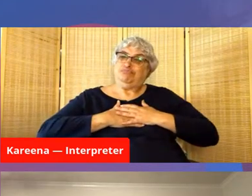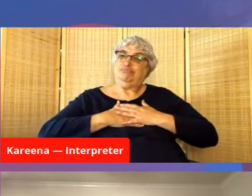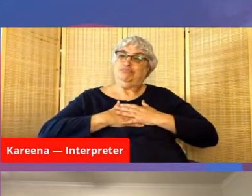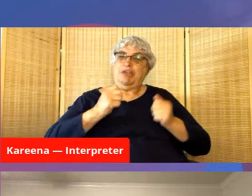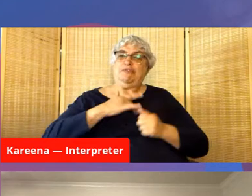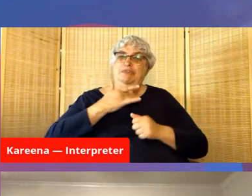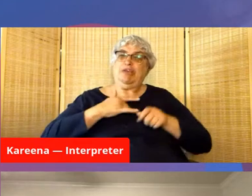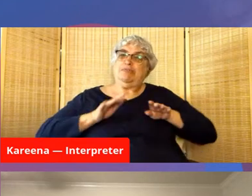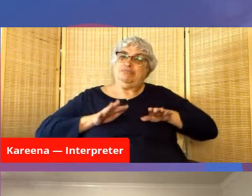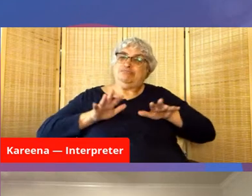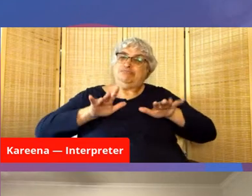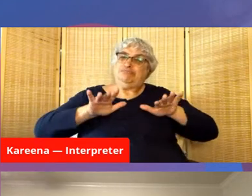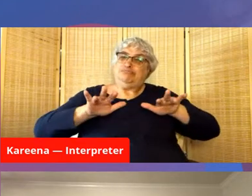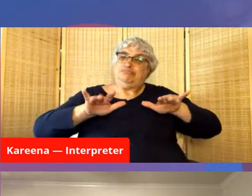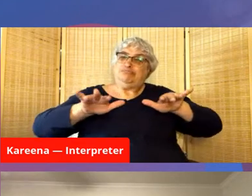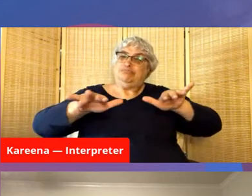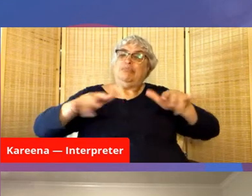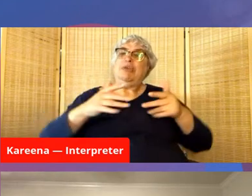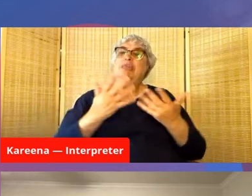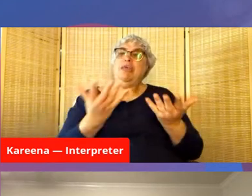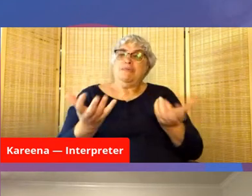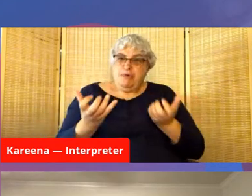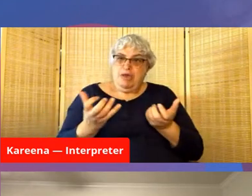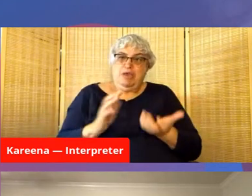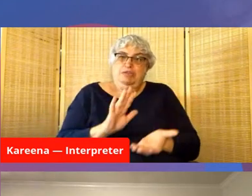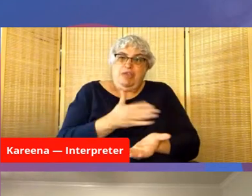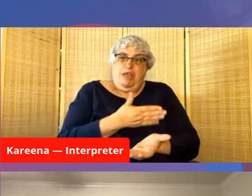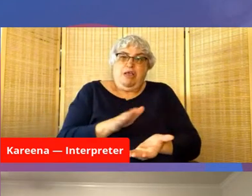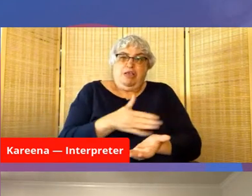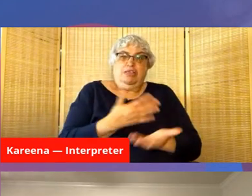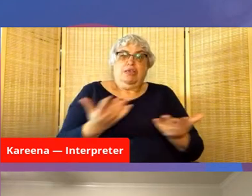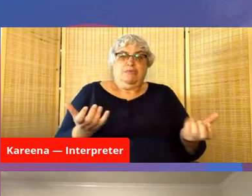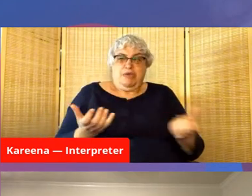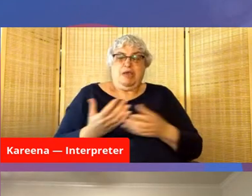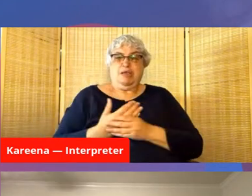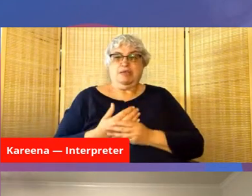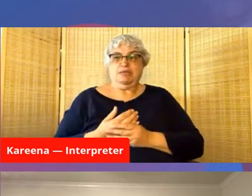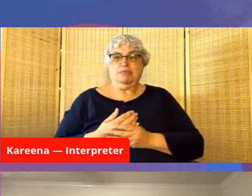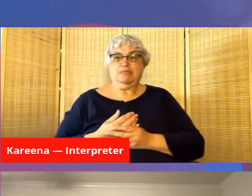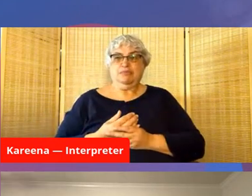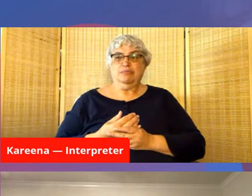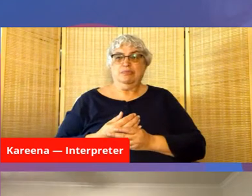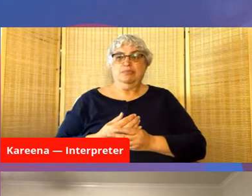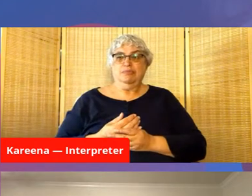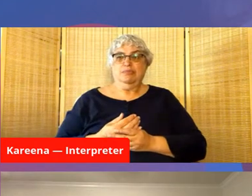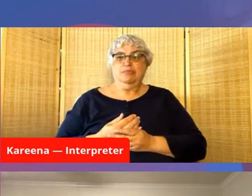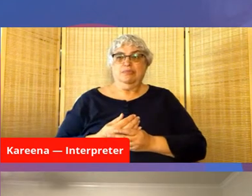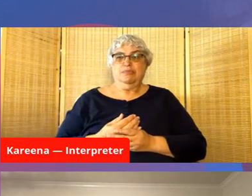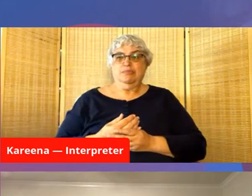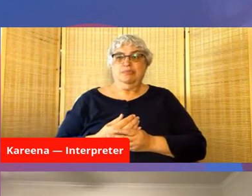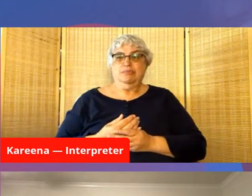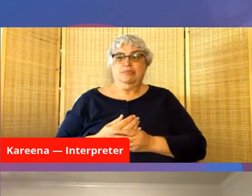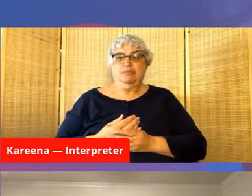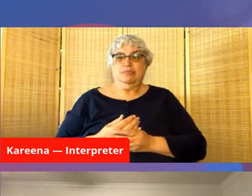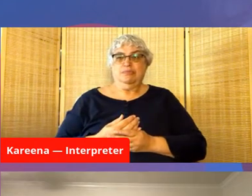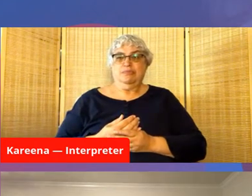that this was something phenomenal. I could feel their sincerity. And